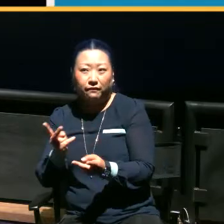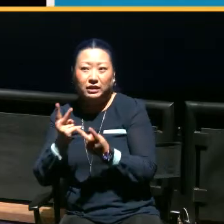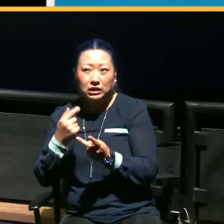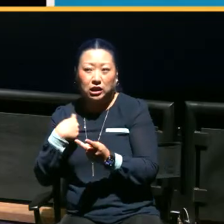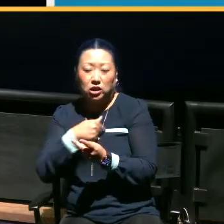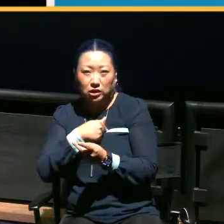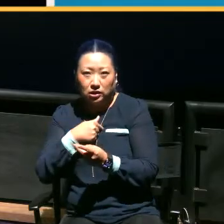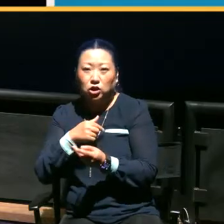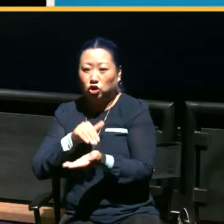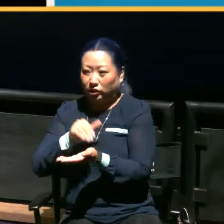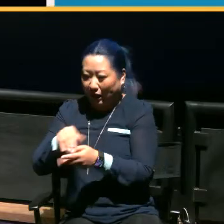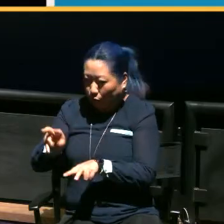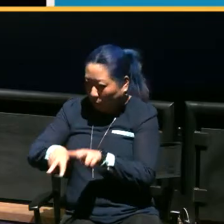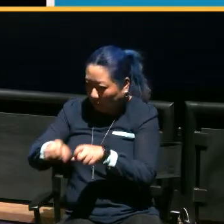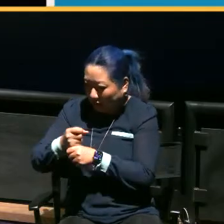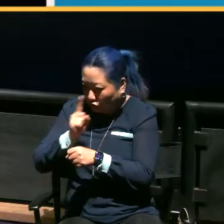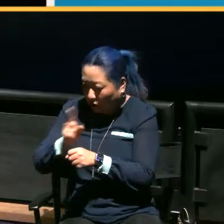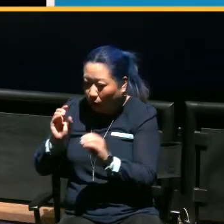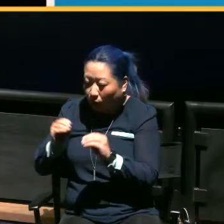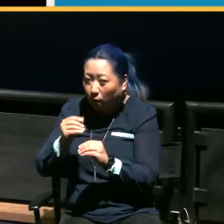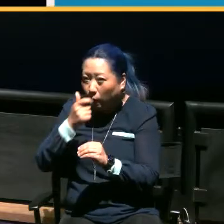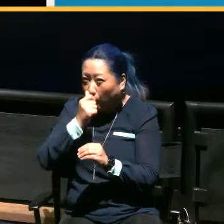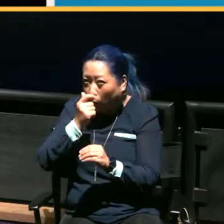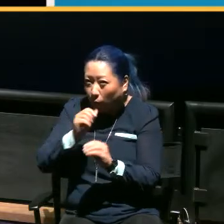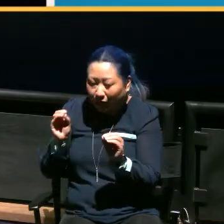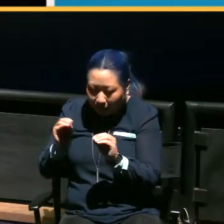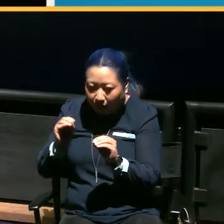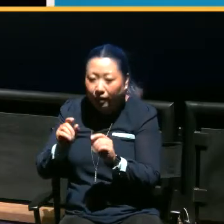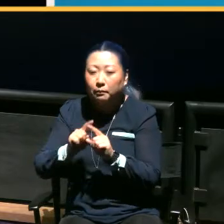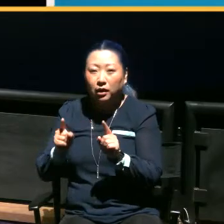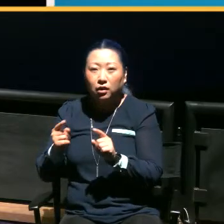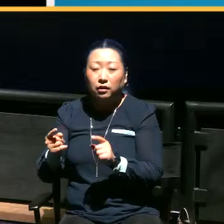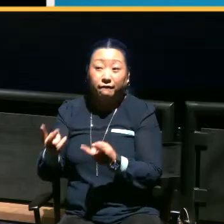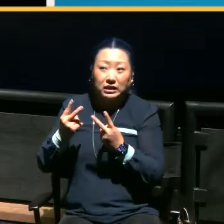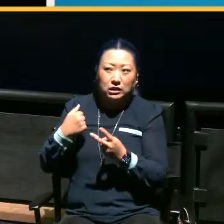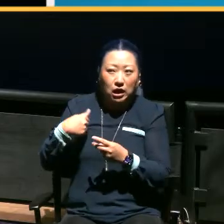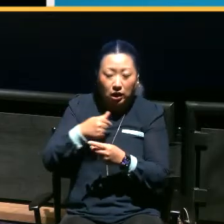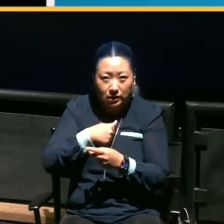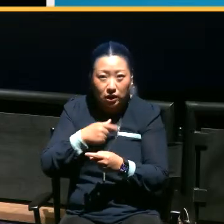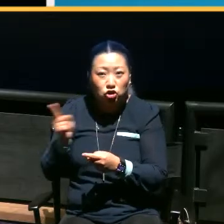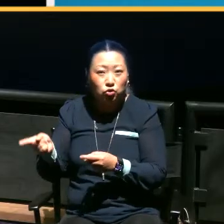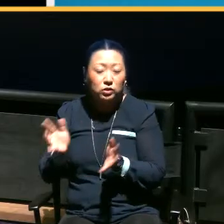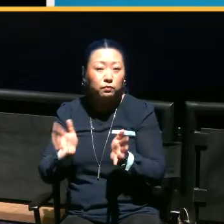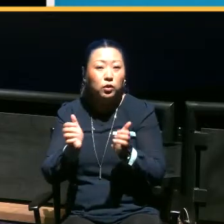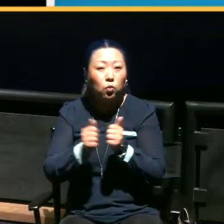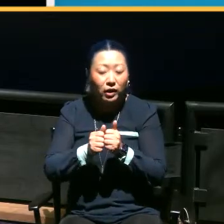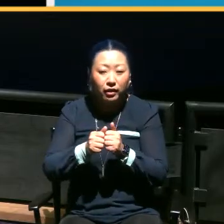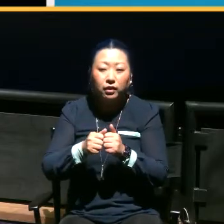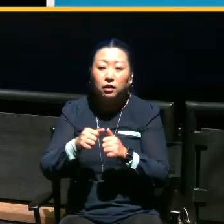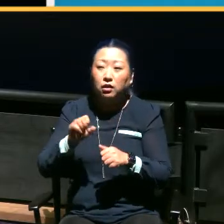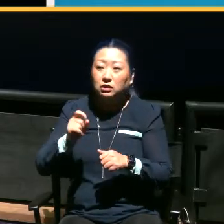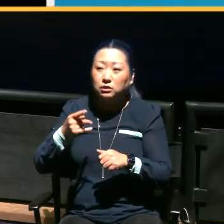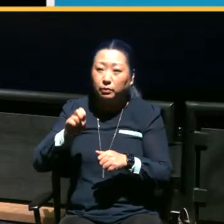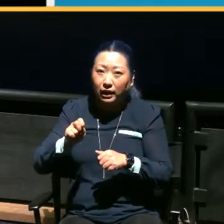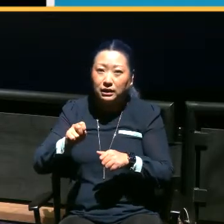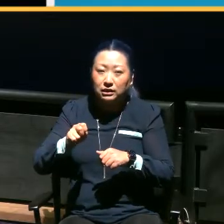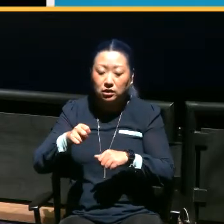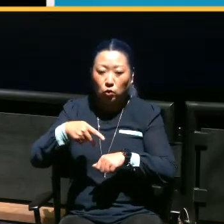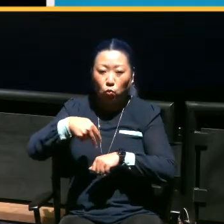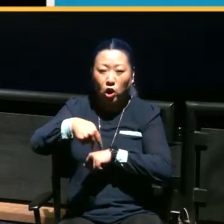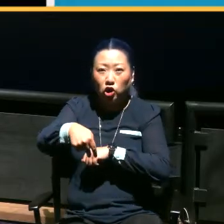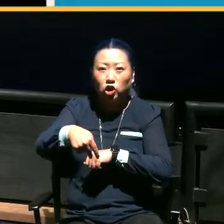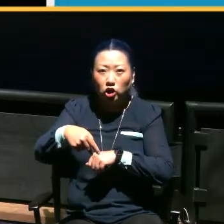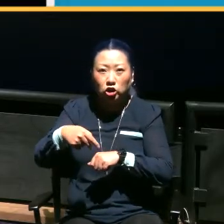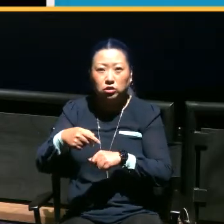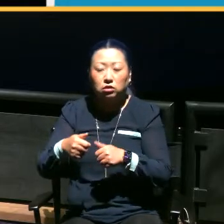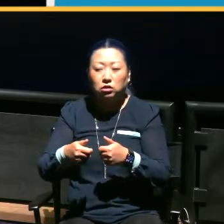out by the doctor and make sure she doesn't have a cold or anything. And she was saying, she was talking to the spacewalkers primarily, I guess. But I remember her leaving,